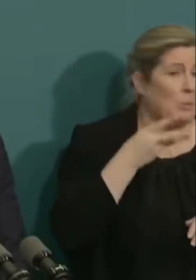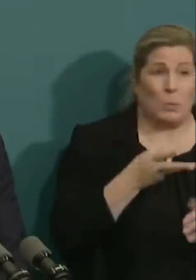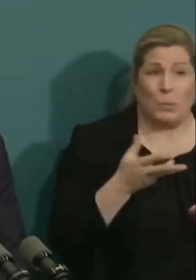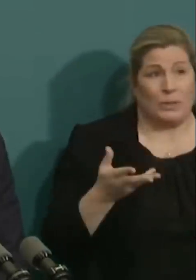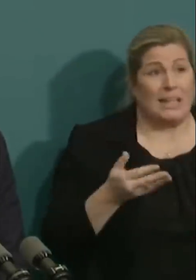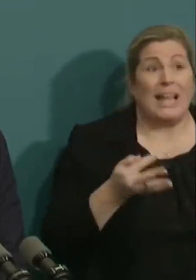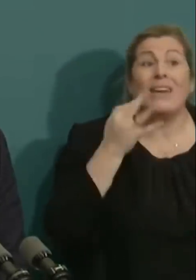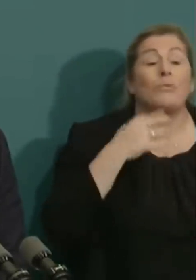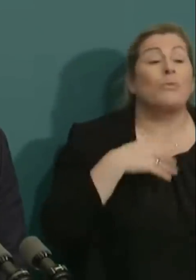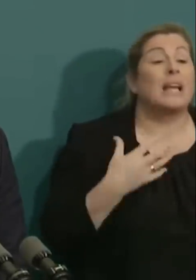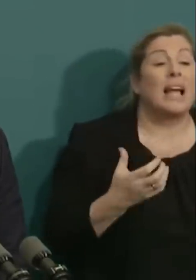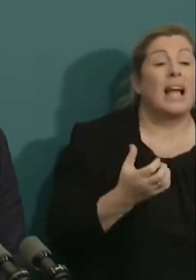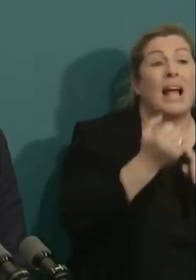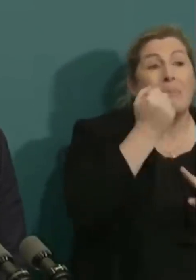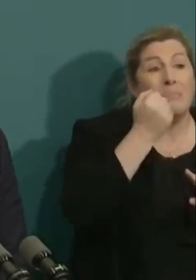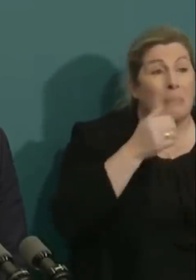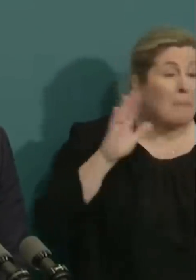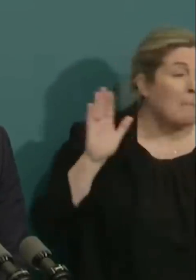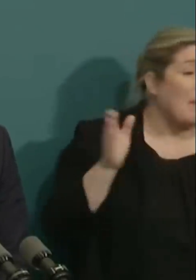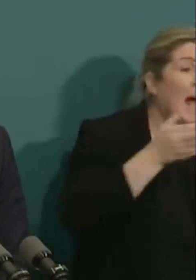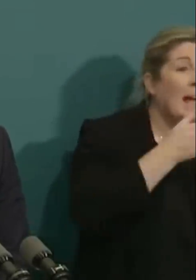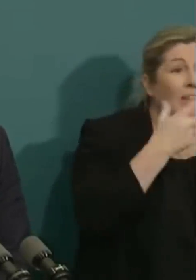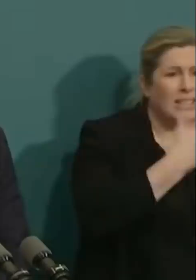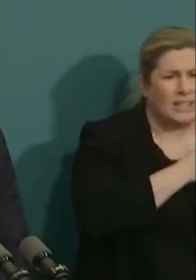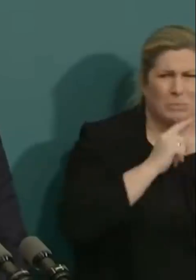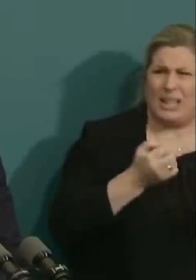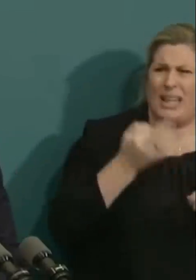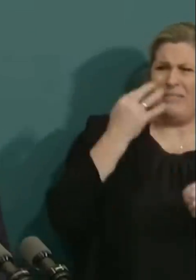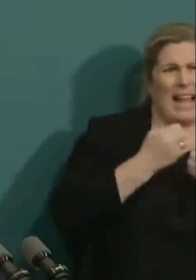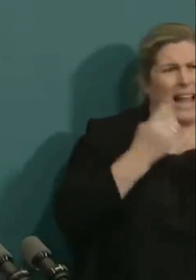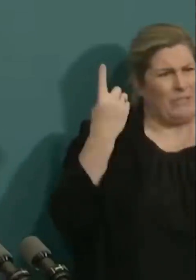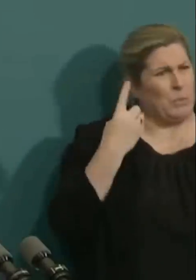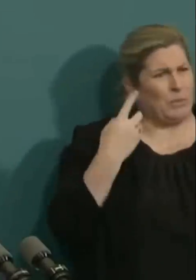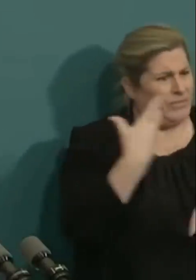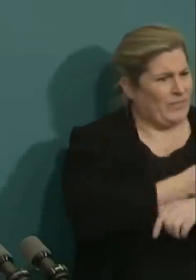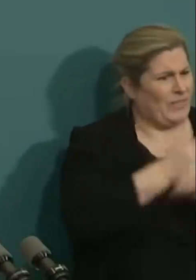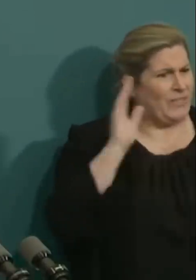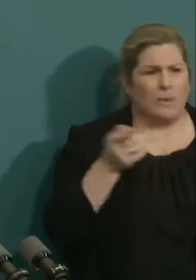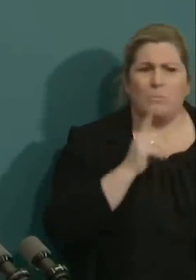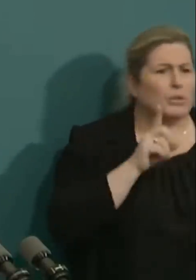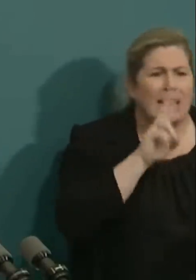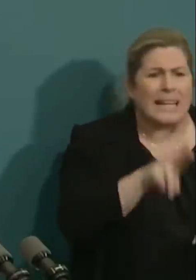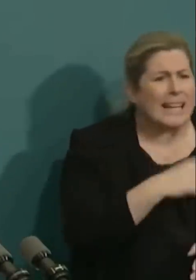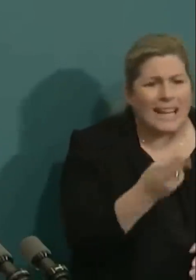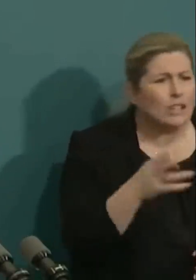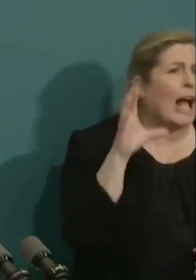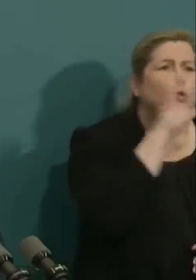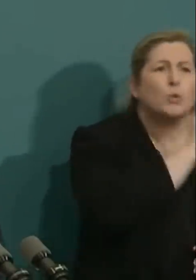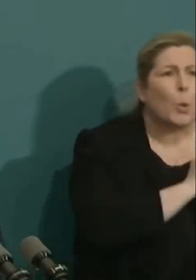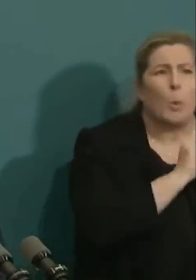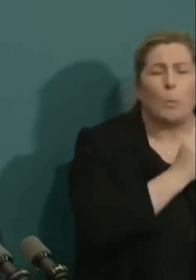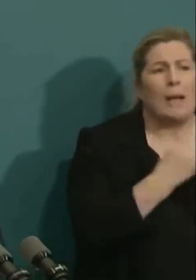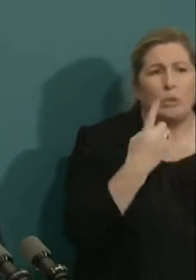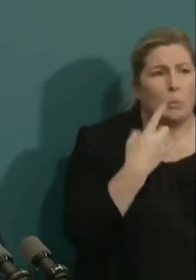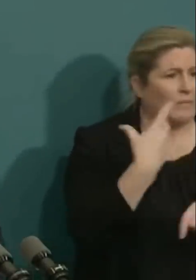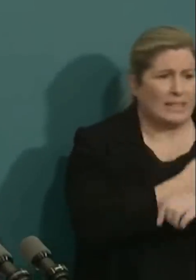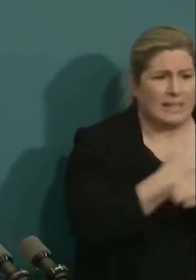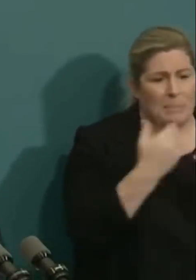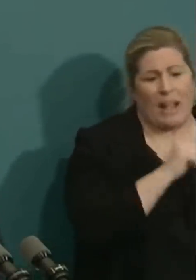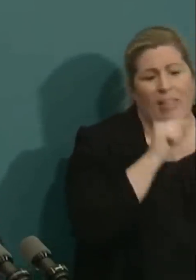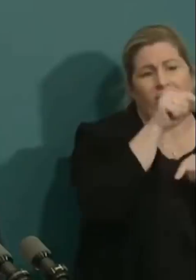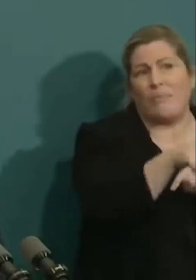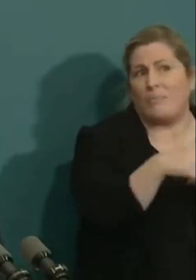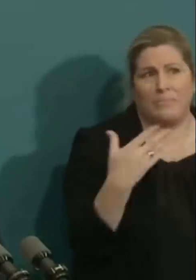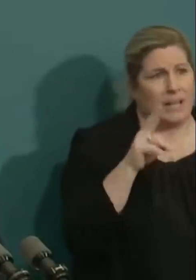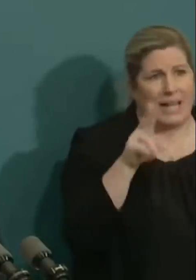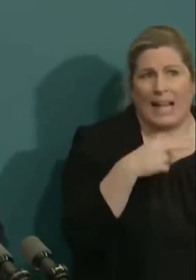say we did get to mass vaccination. You can't assume, because everyone's vaccinated, that that necessarily would confer herd immunity.